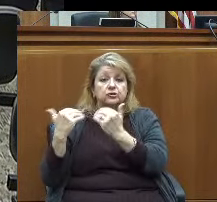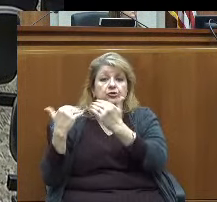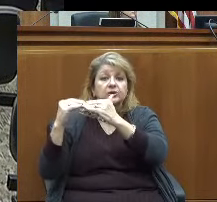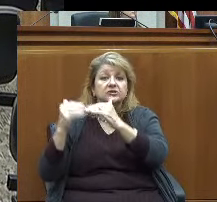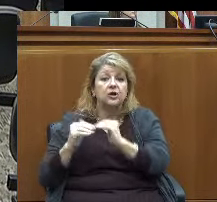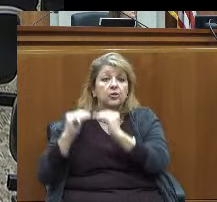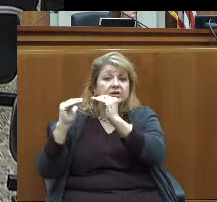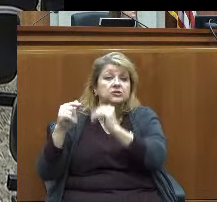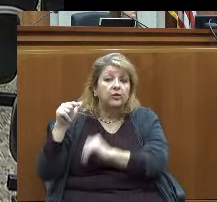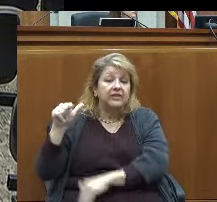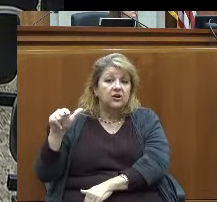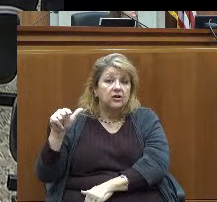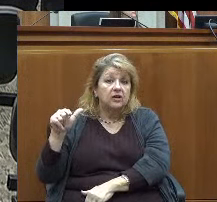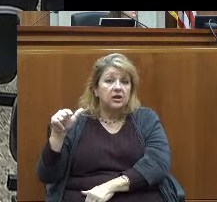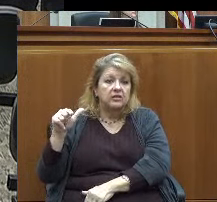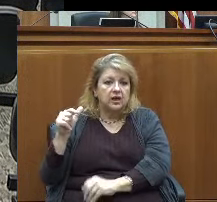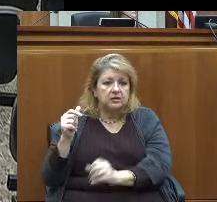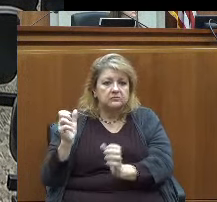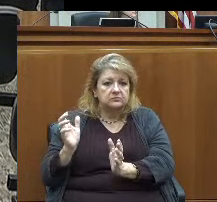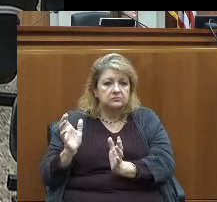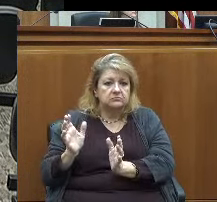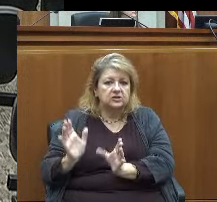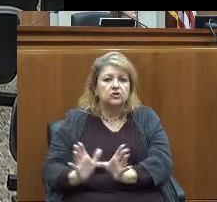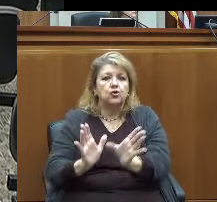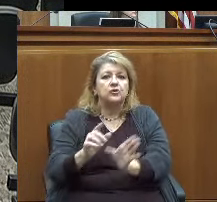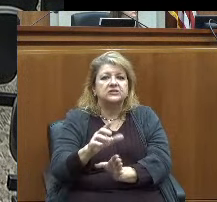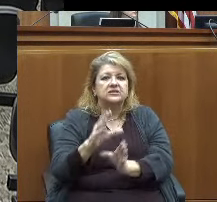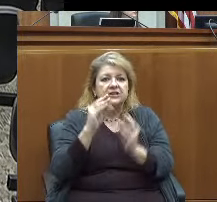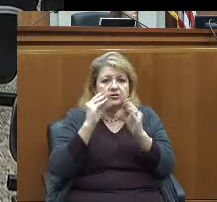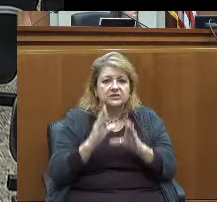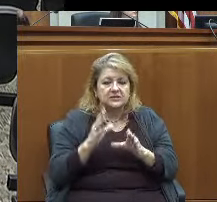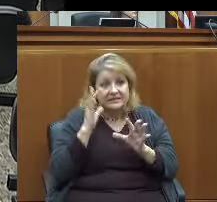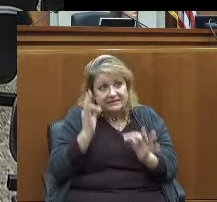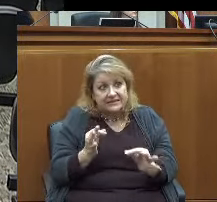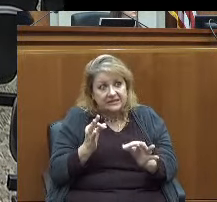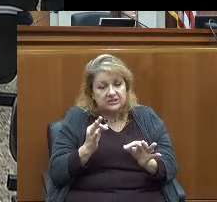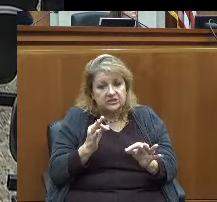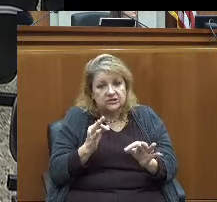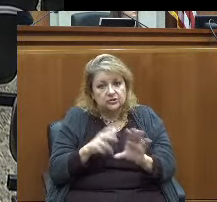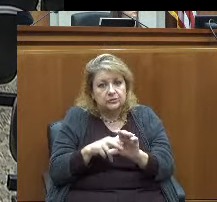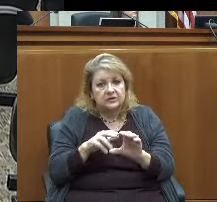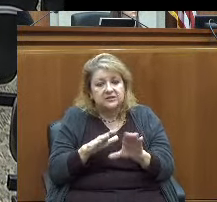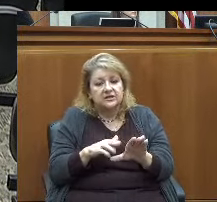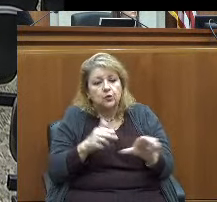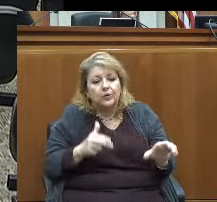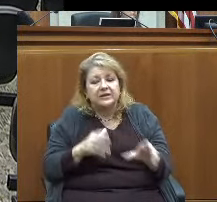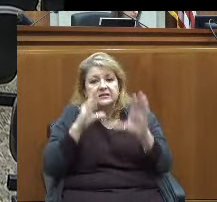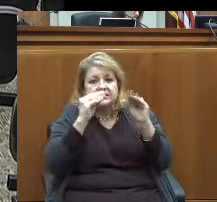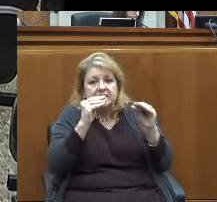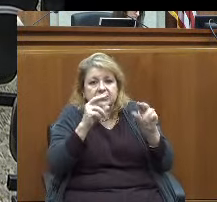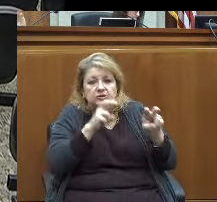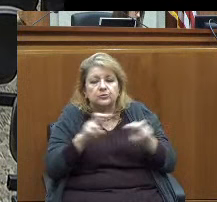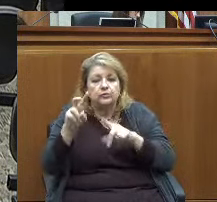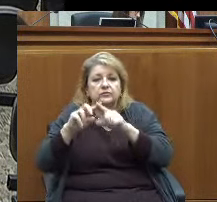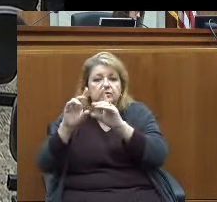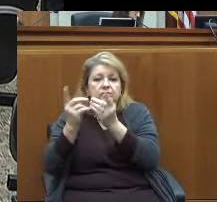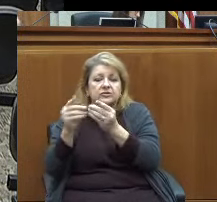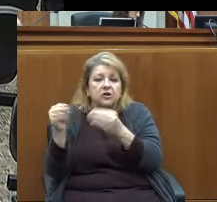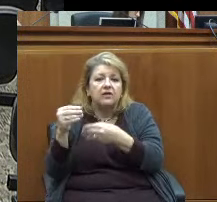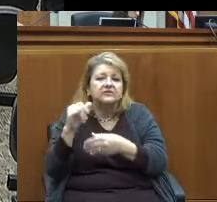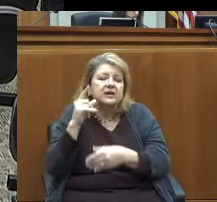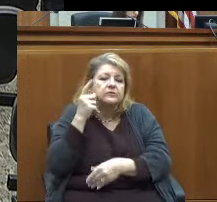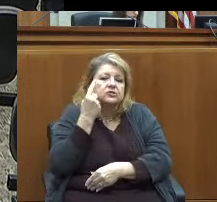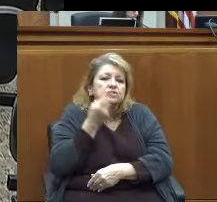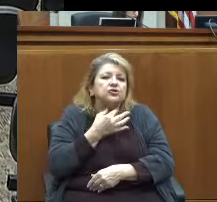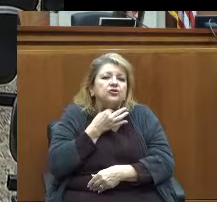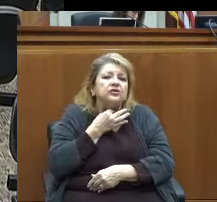right? It's going to drive the decision to leave the classroom to go into the district's office. So there's a threshold there. So I'm